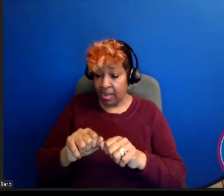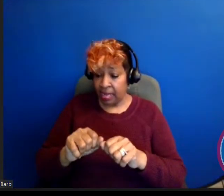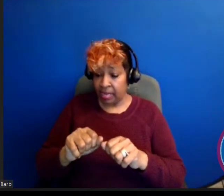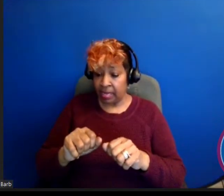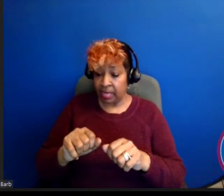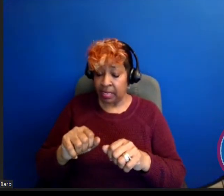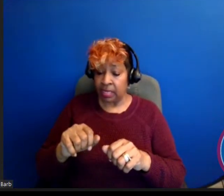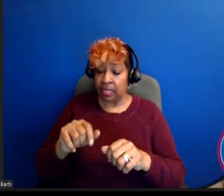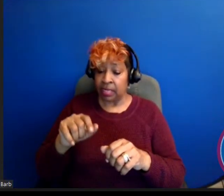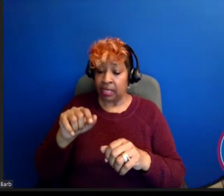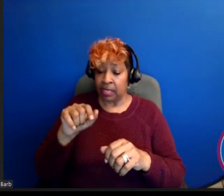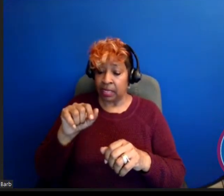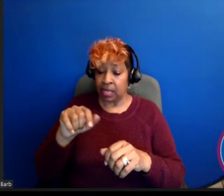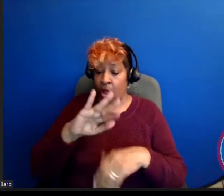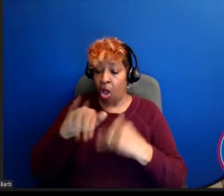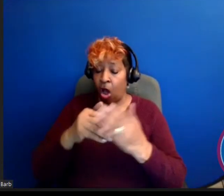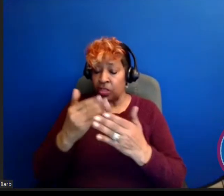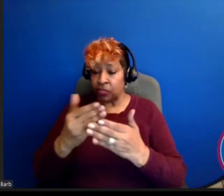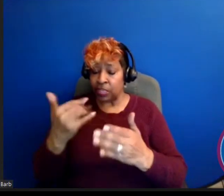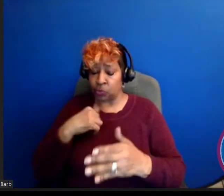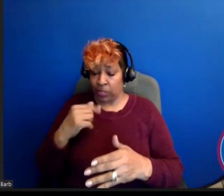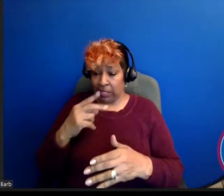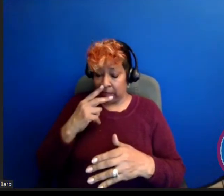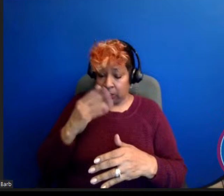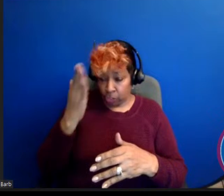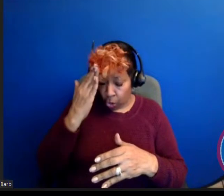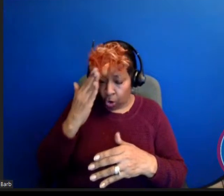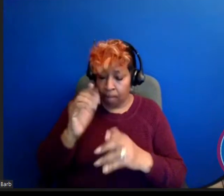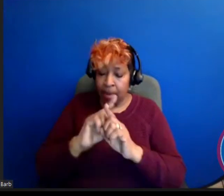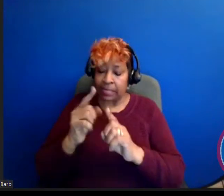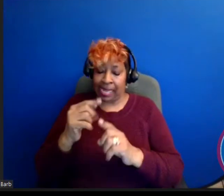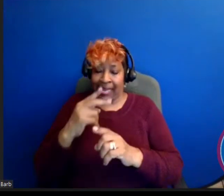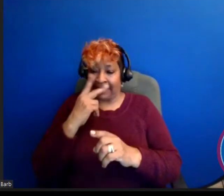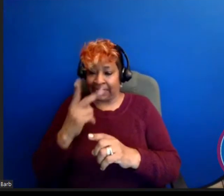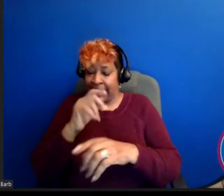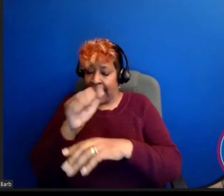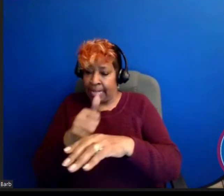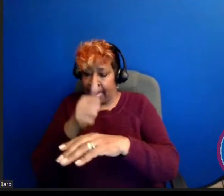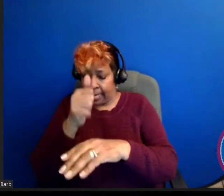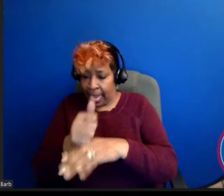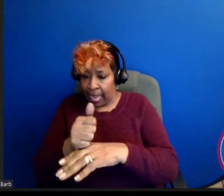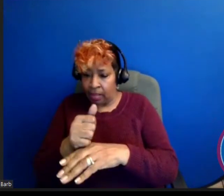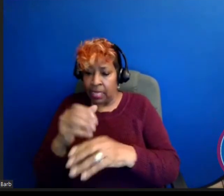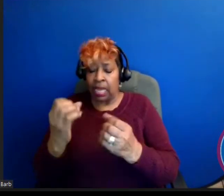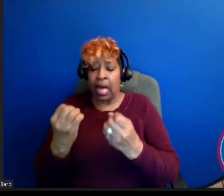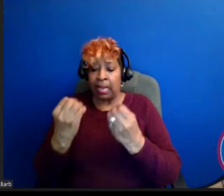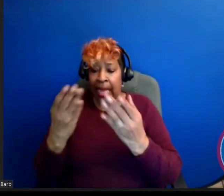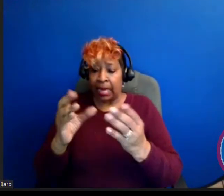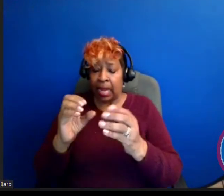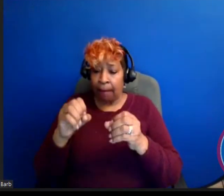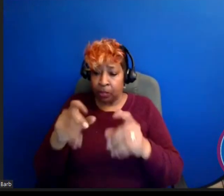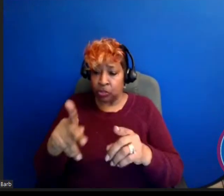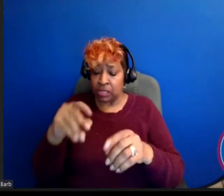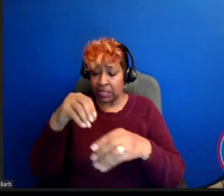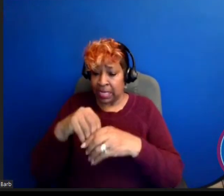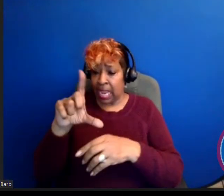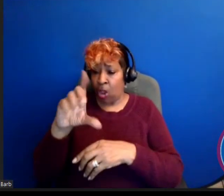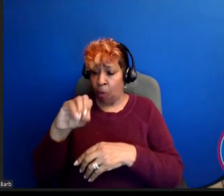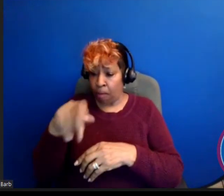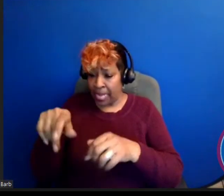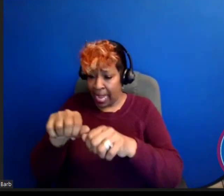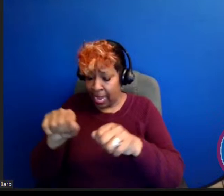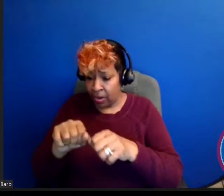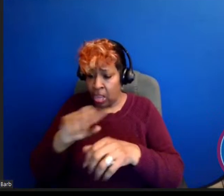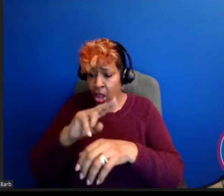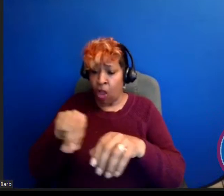kind of know, but to kind of see it laid out in our eyes where a lot of the opportunities are in the Loop area. And then of course, but one of